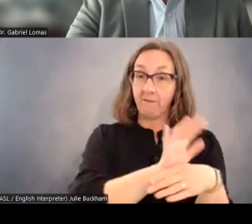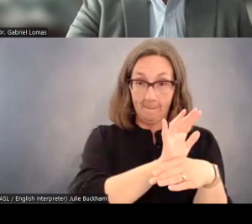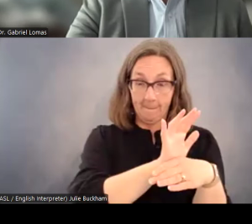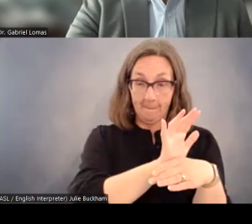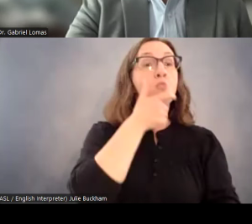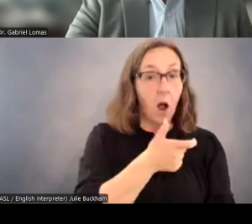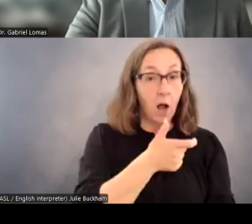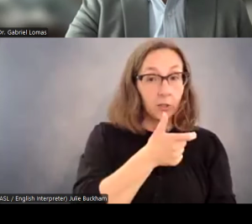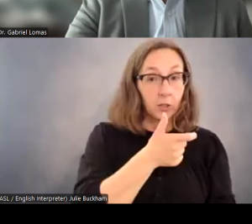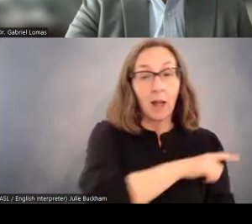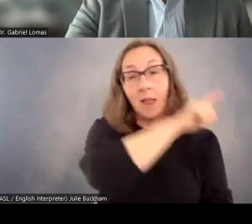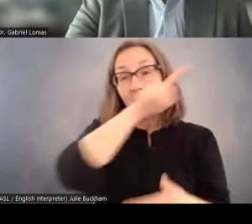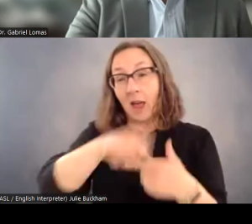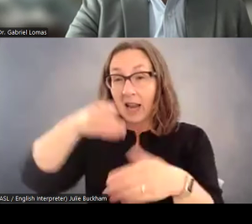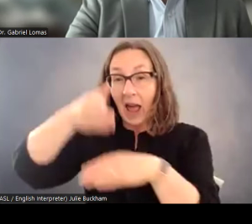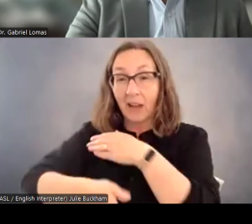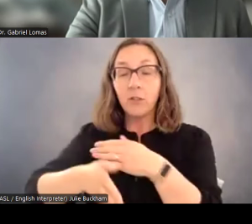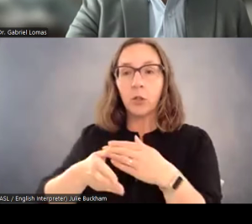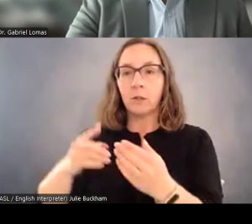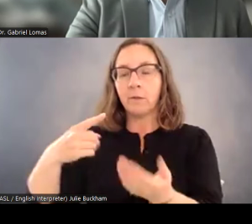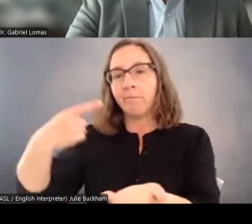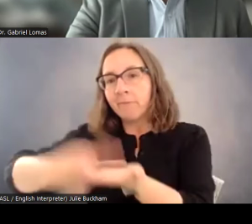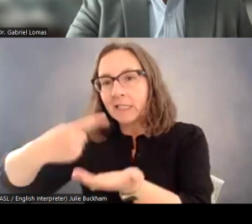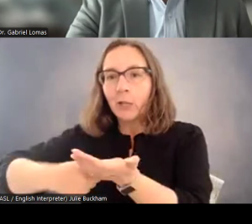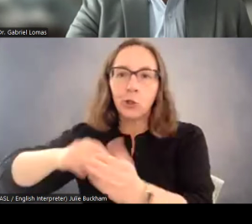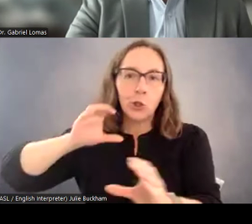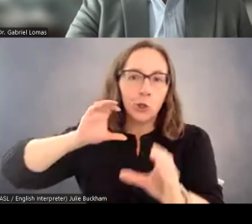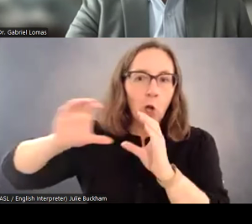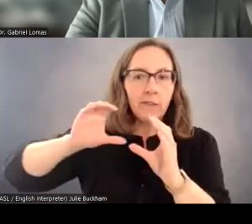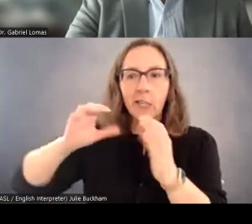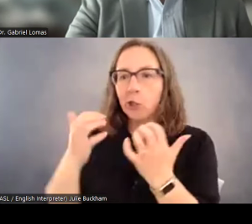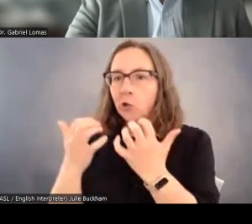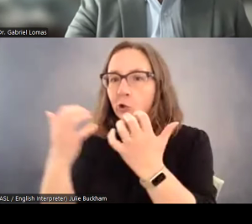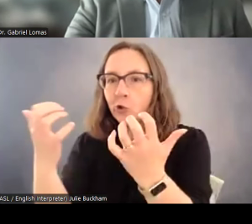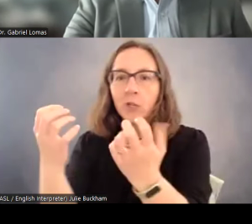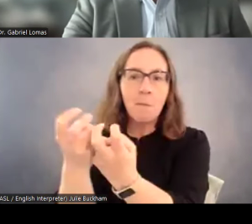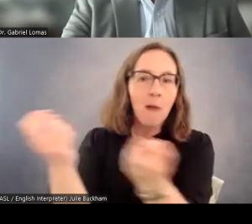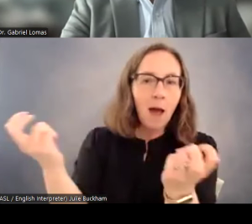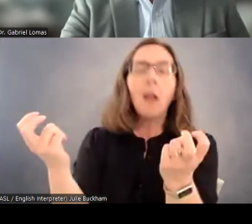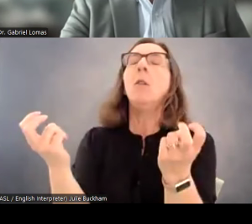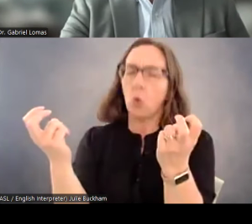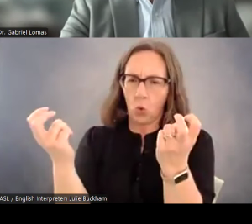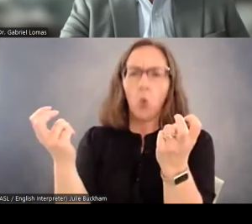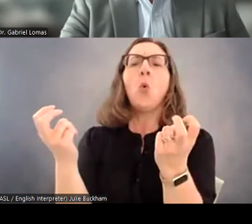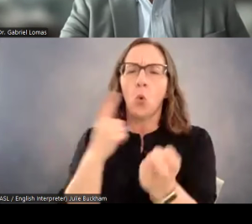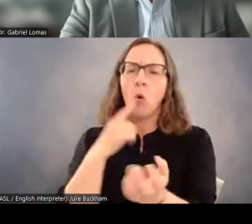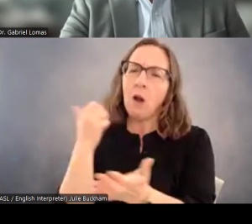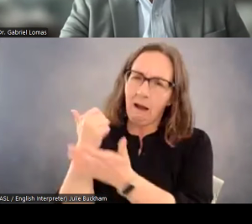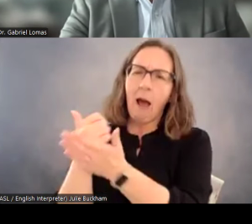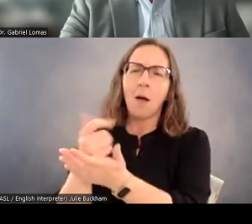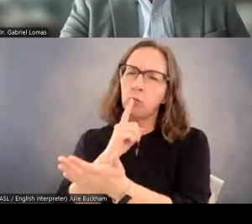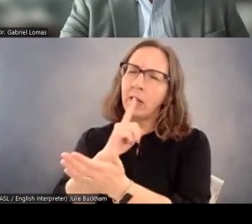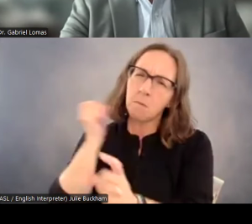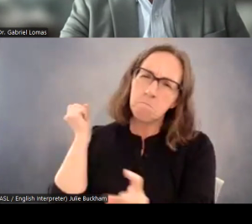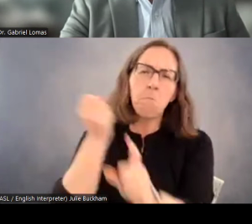and conversation, bringing many of the people like you in the audience together, will hopefully help make a difference